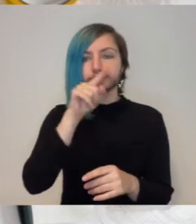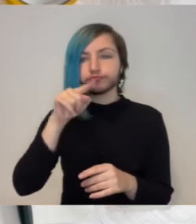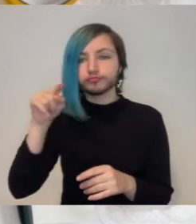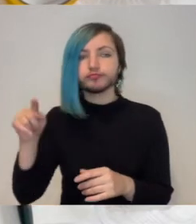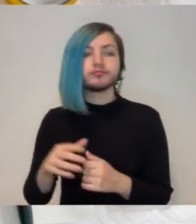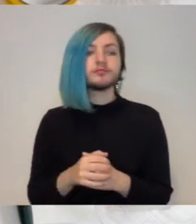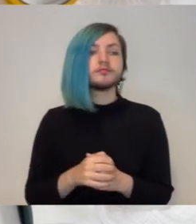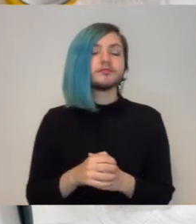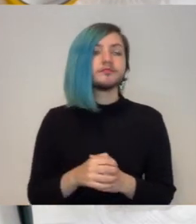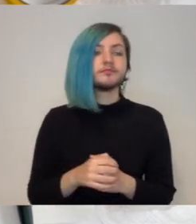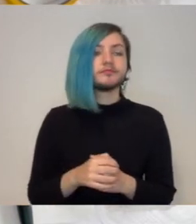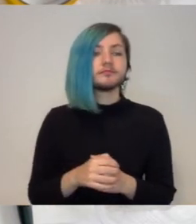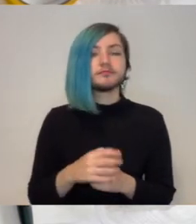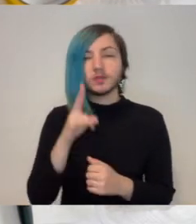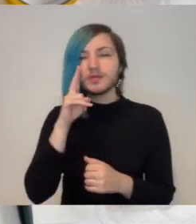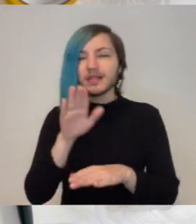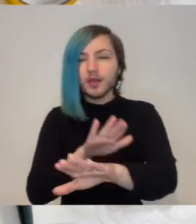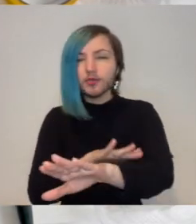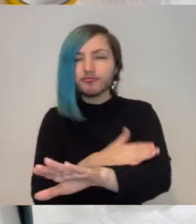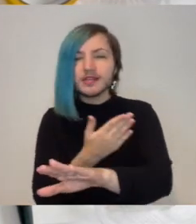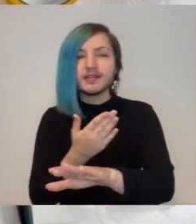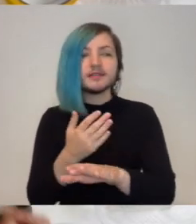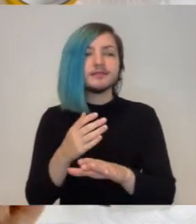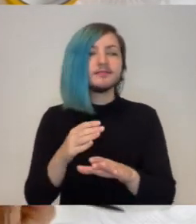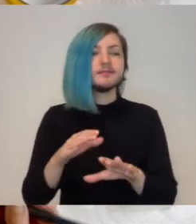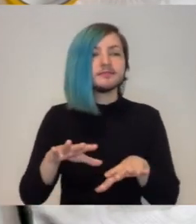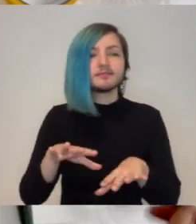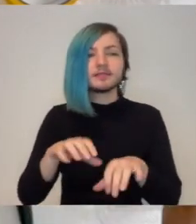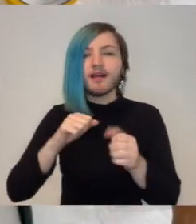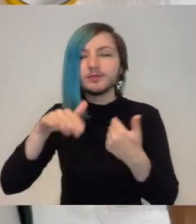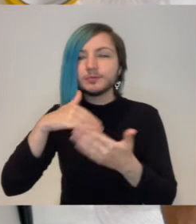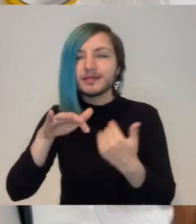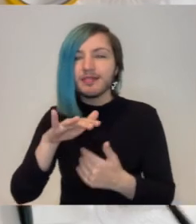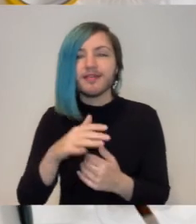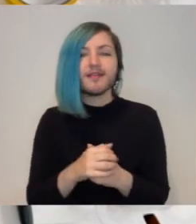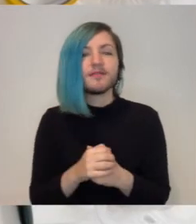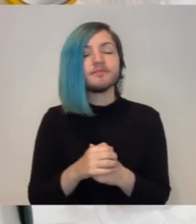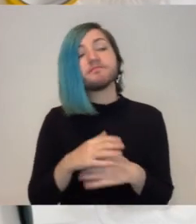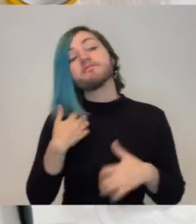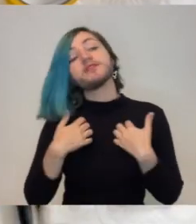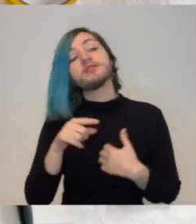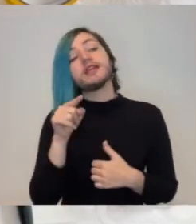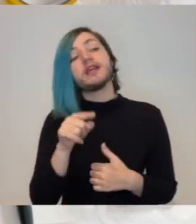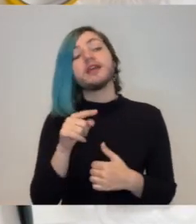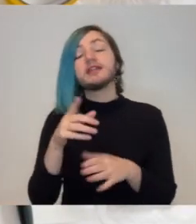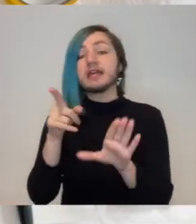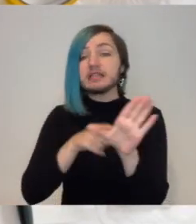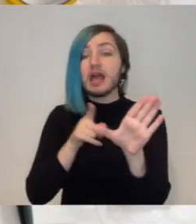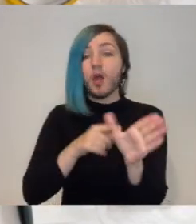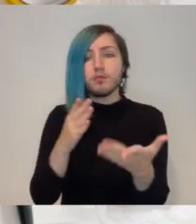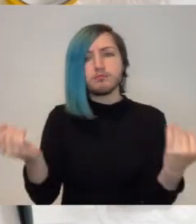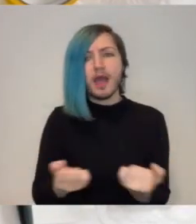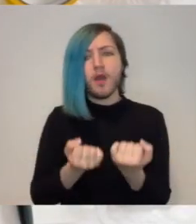So you can see the greens are starting to really mix. And what's interesting here is that the yellow is